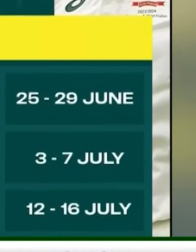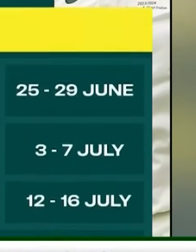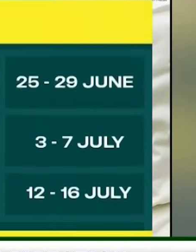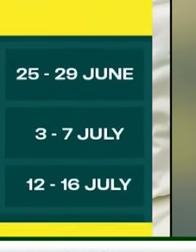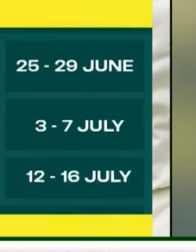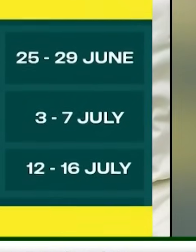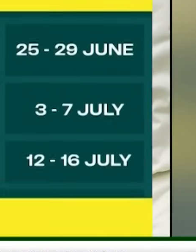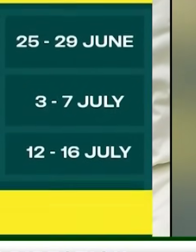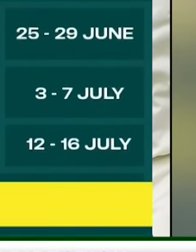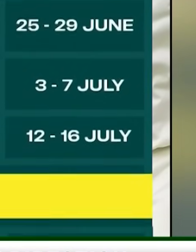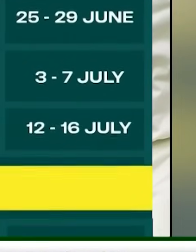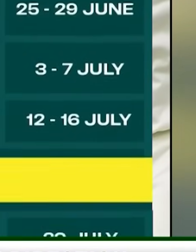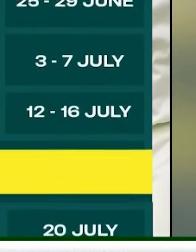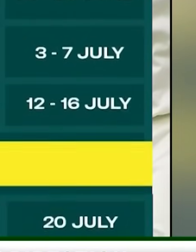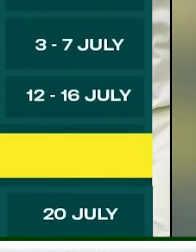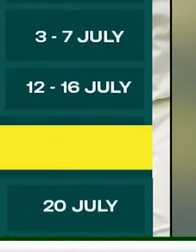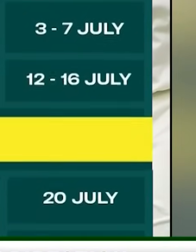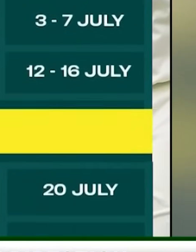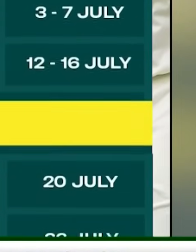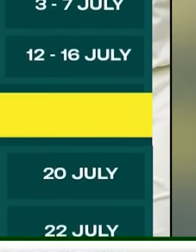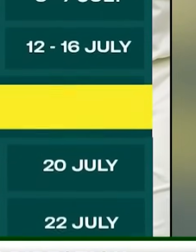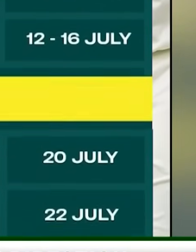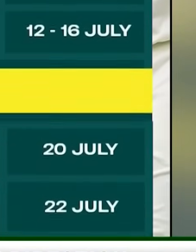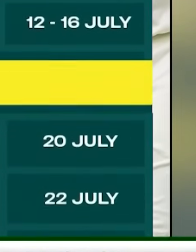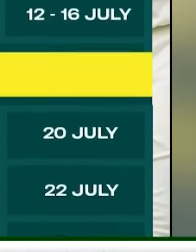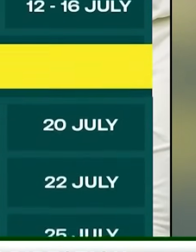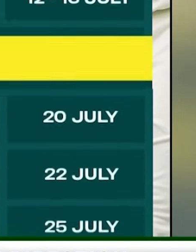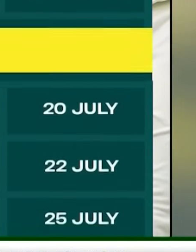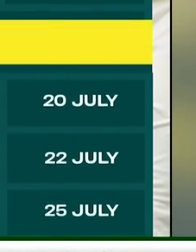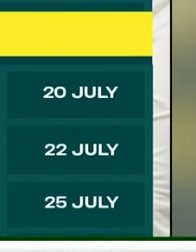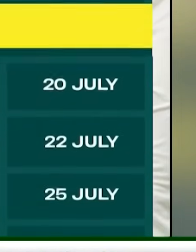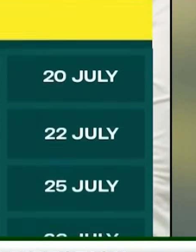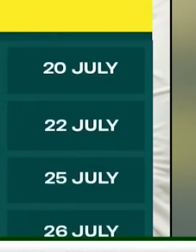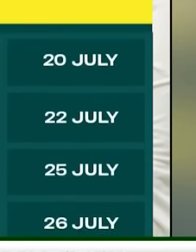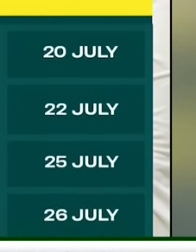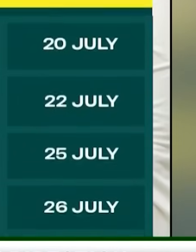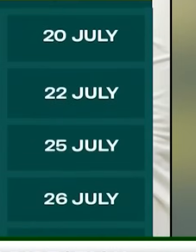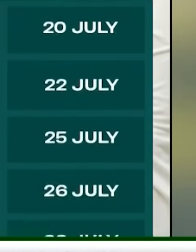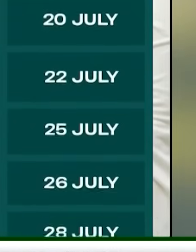July 20th. Warrican was a guest on Morning Barbados.